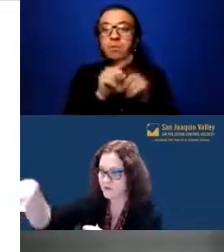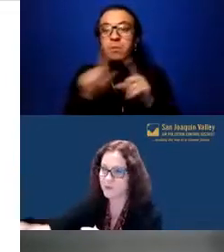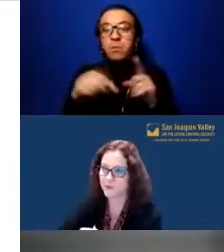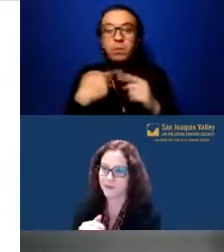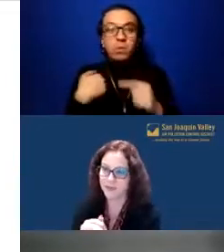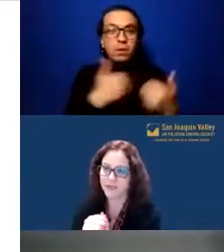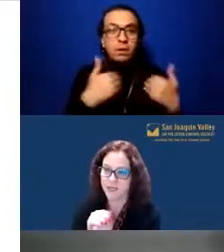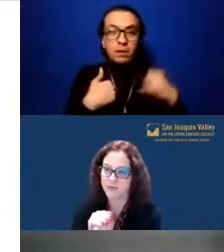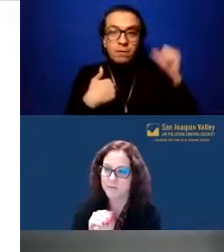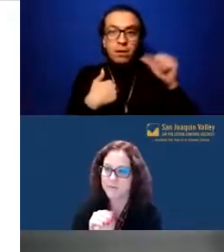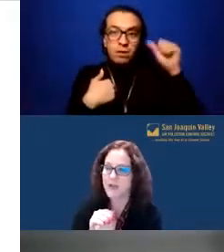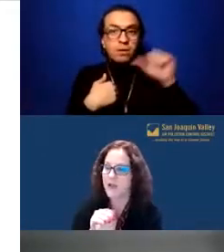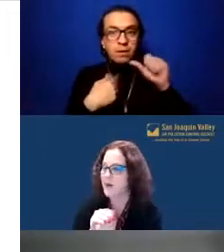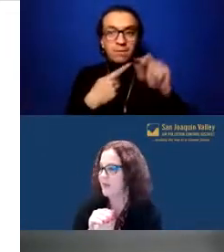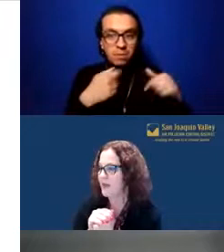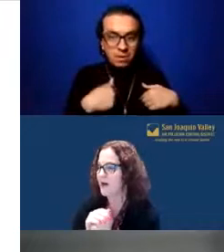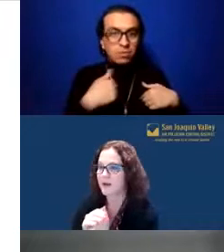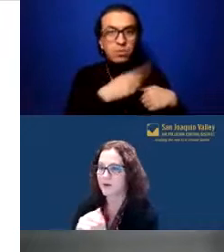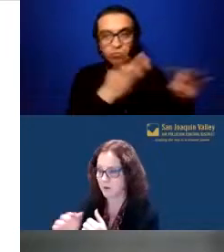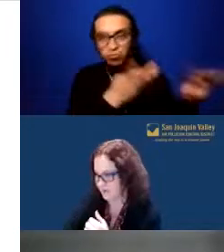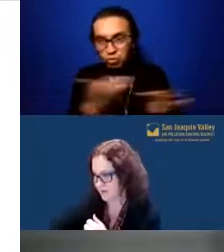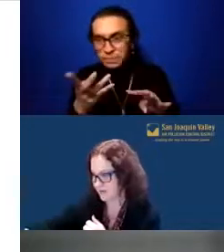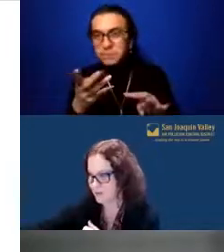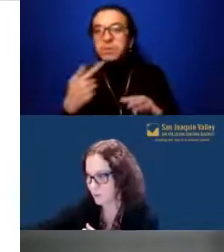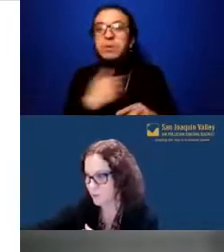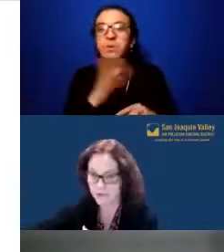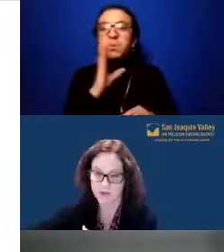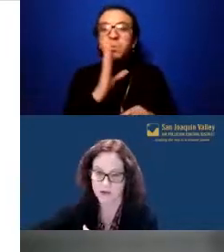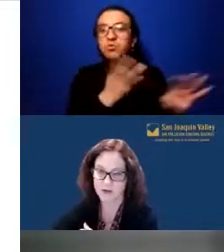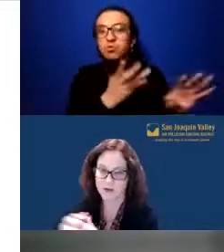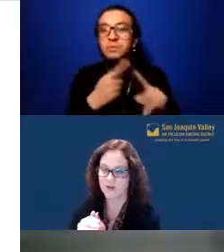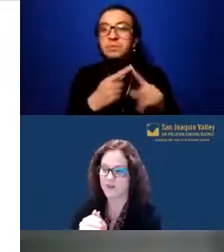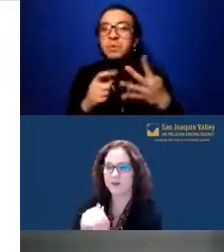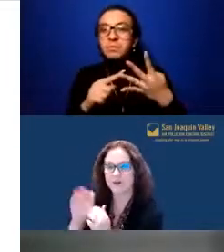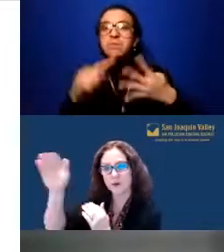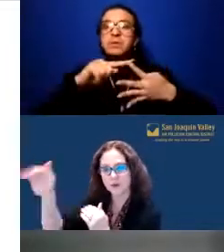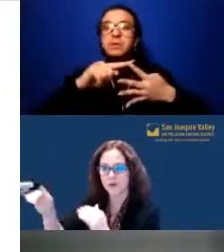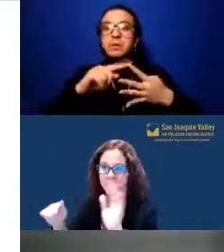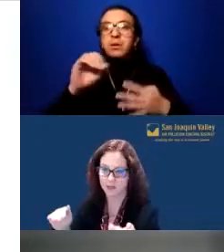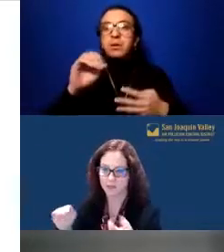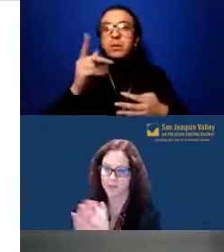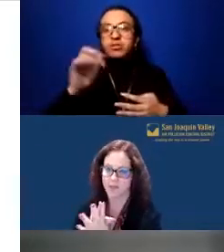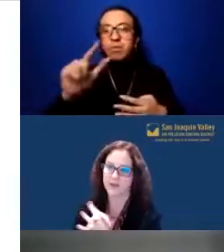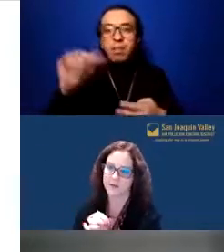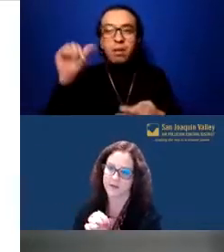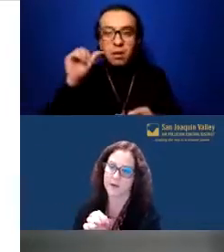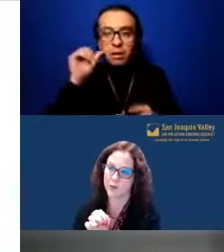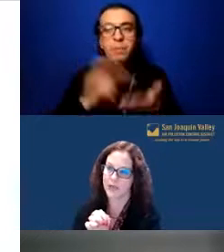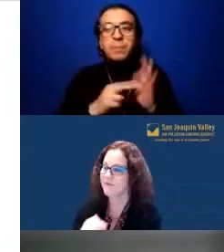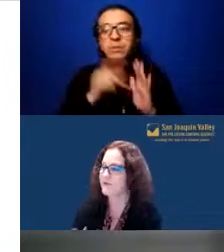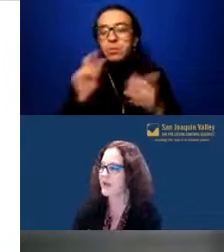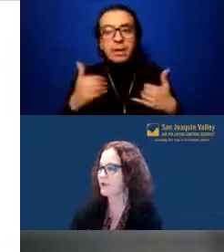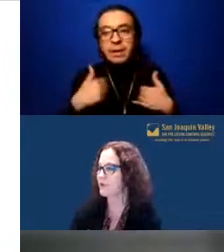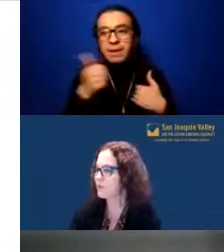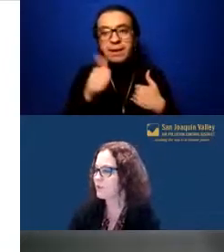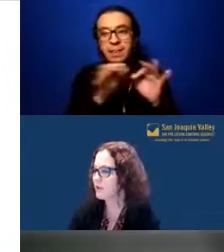us into the main channel, that audio comes out of the original audio. And so it doesn't go into a language channel. And so you would